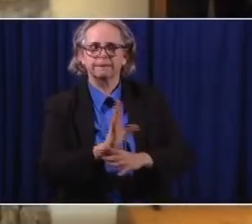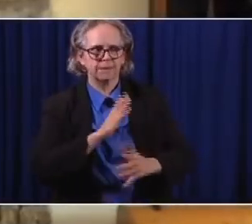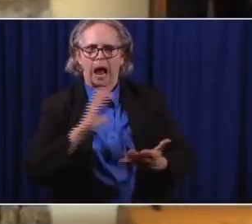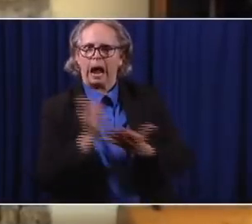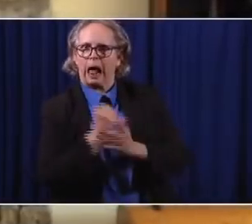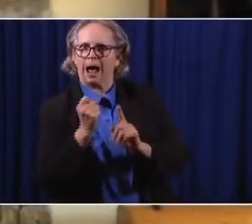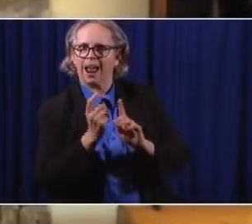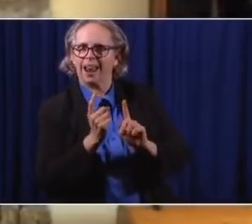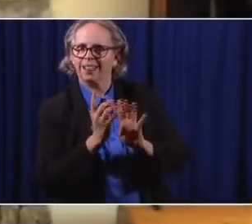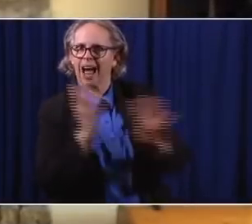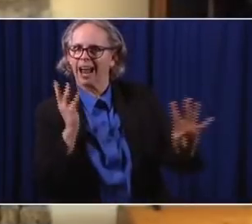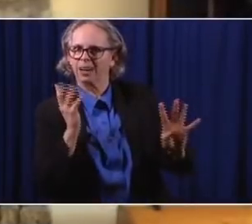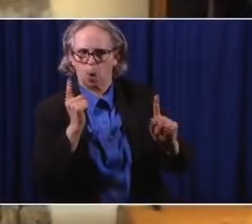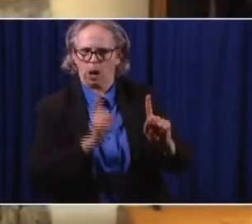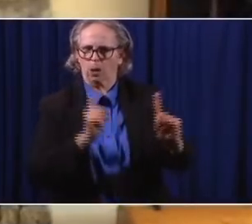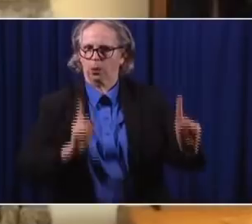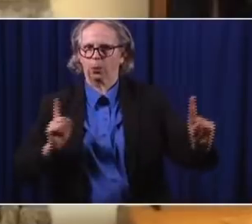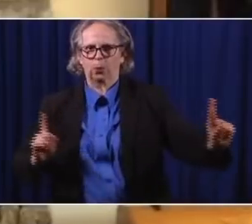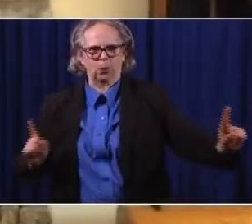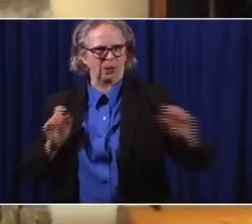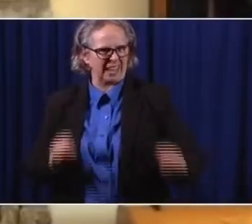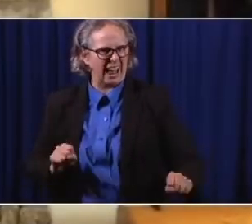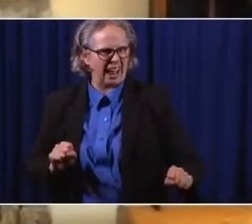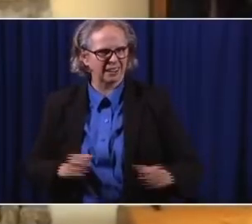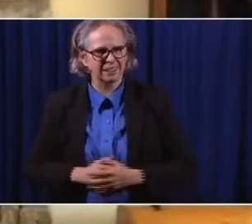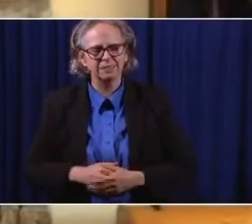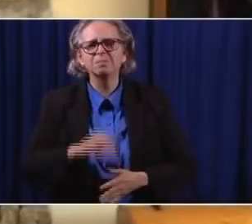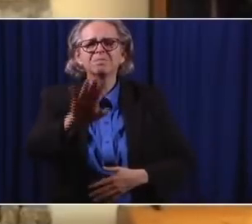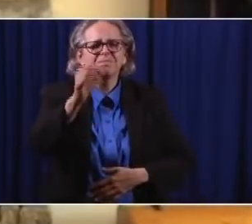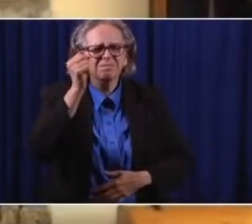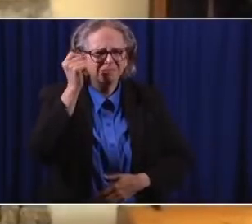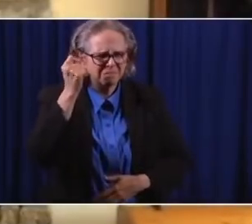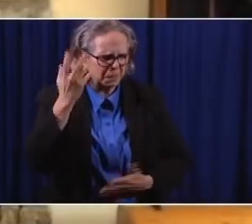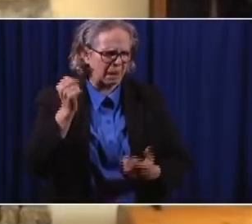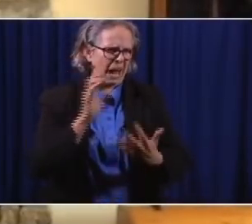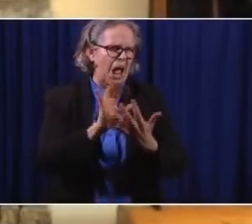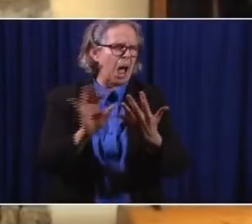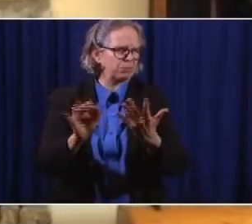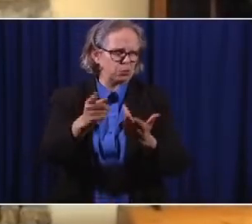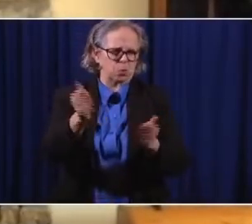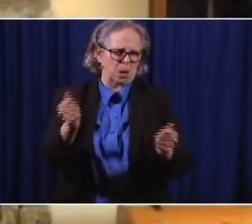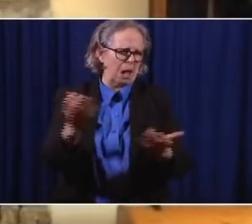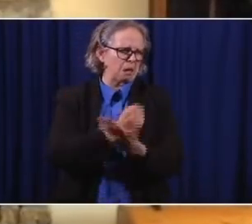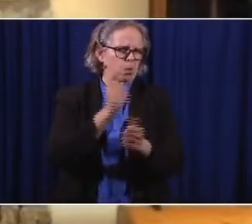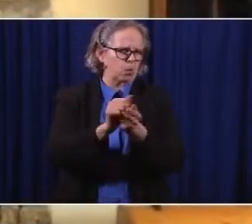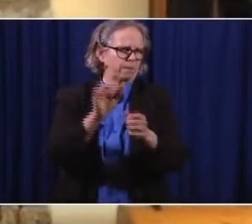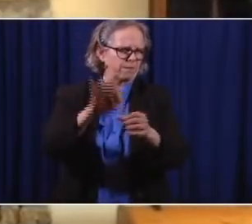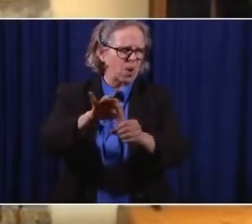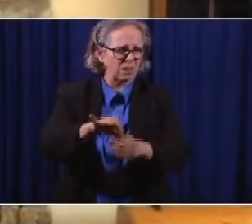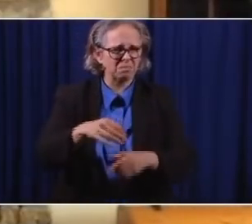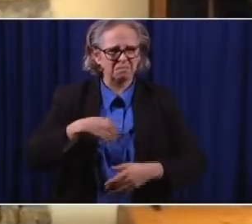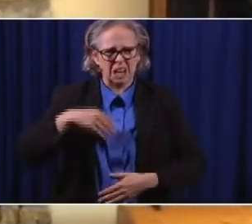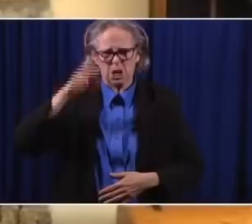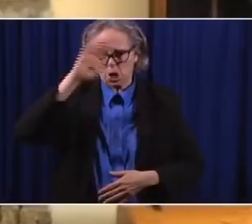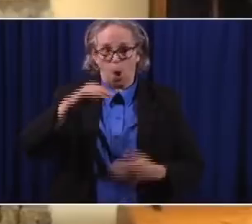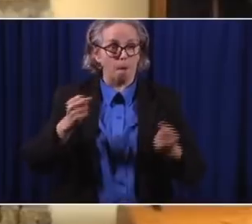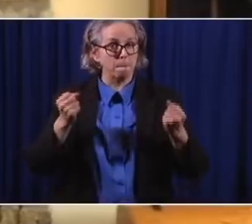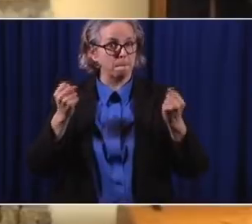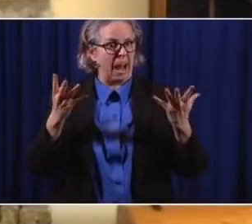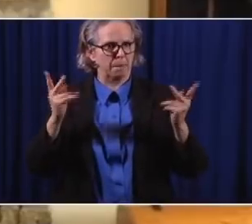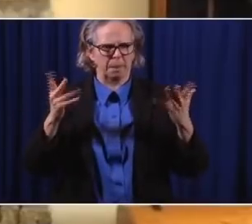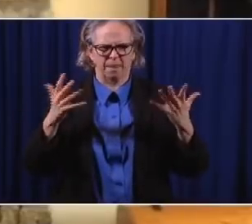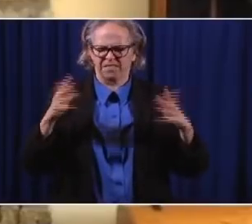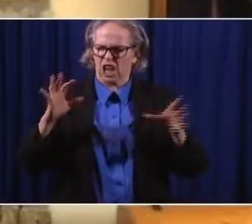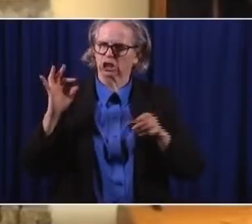to vote. Again, I think, we may have very high voting, but we're also going to have a higher number of